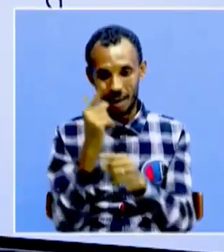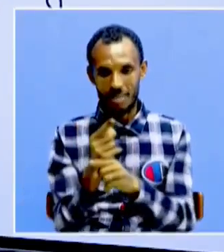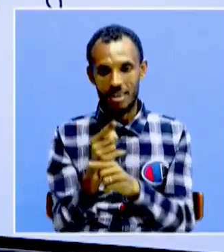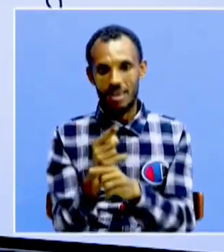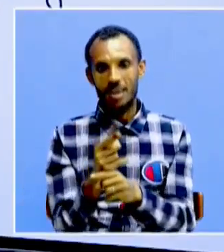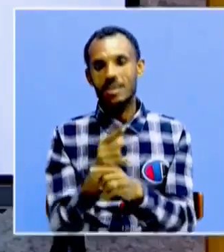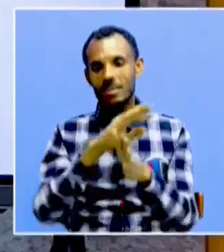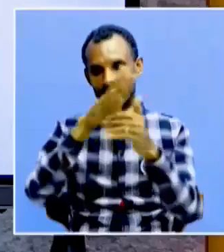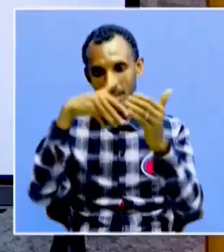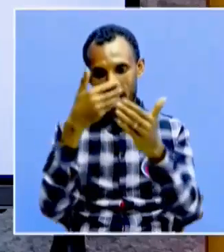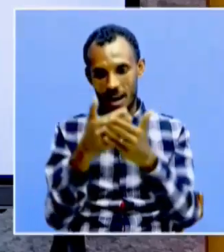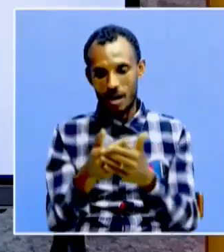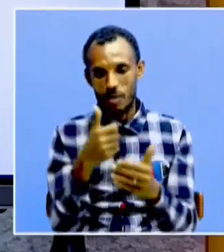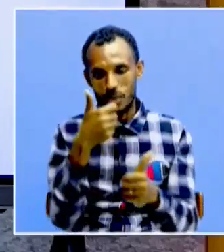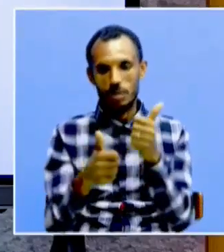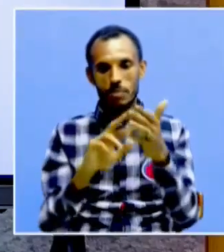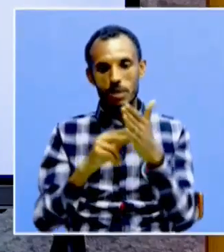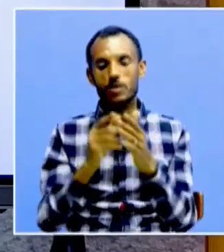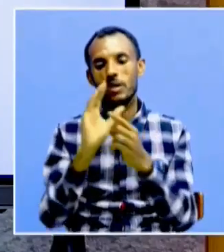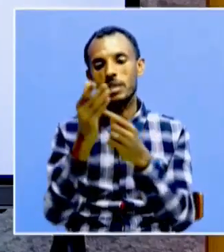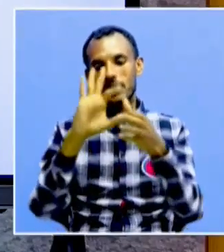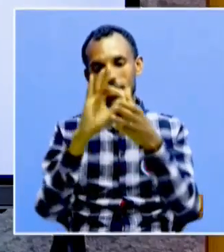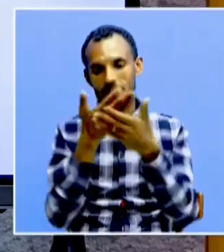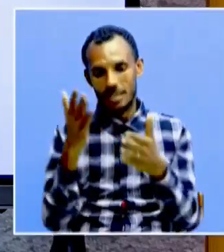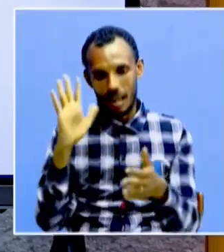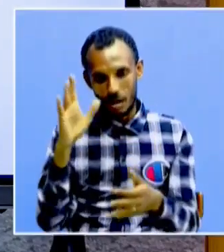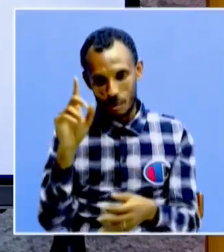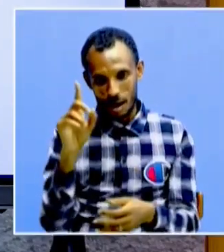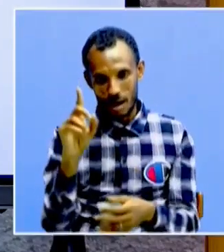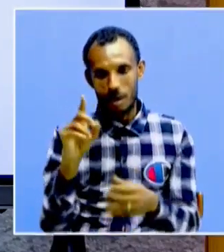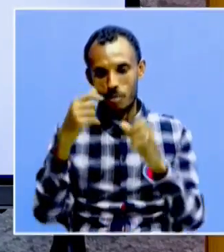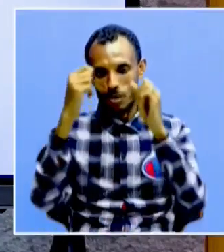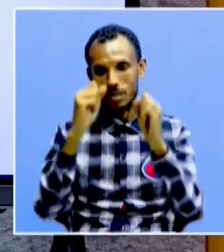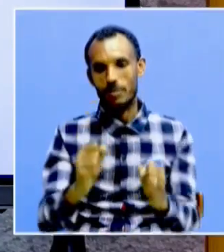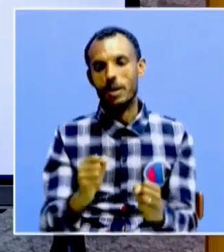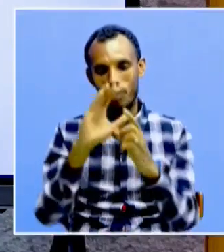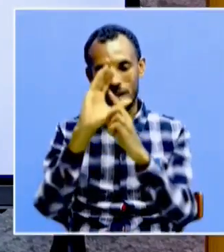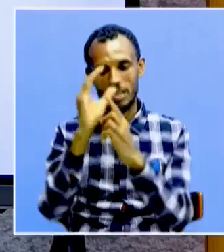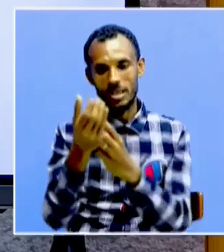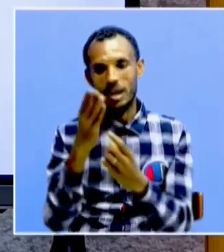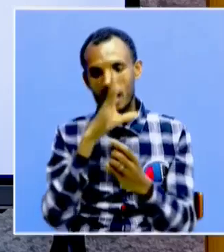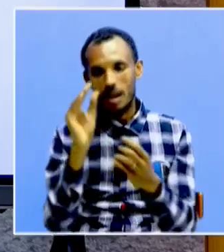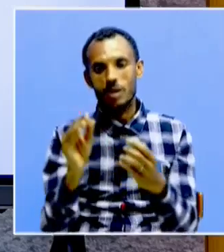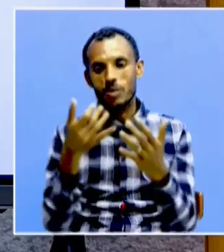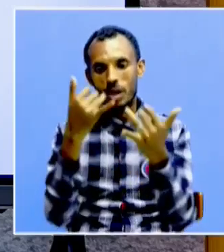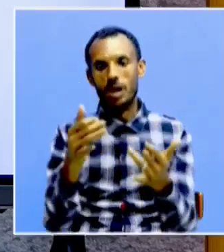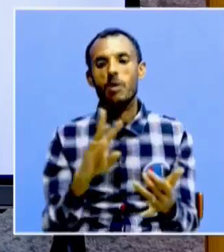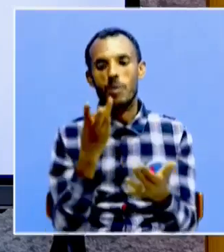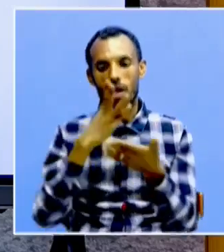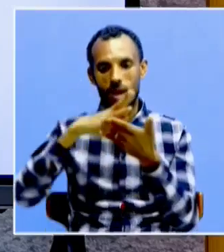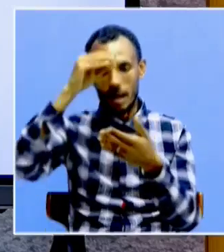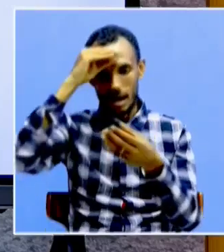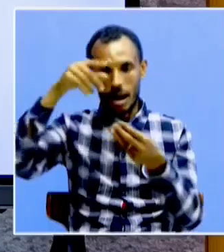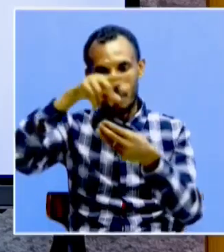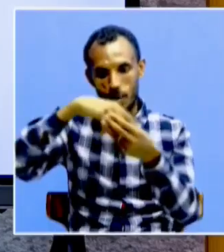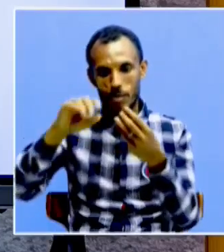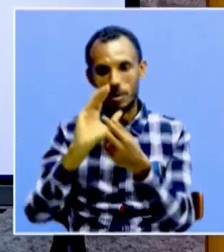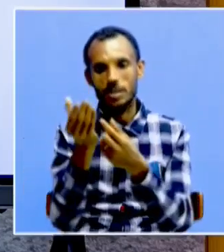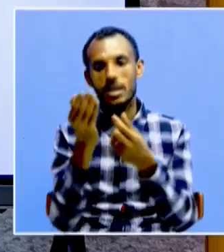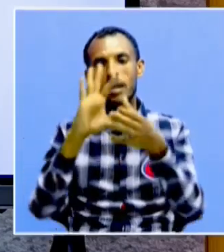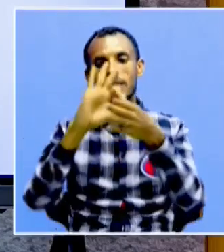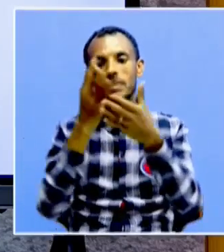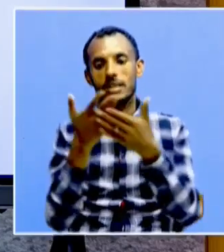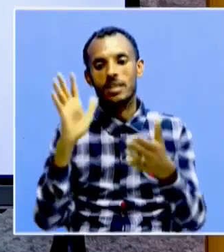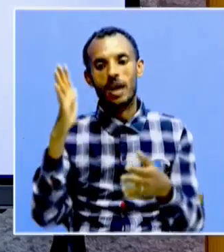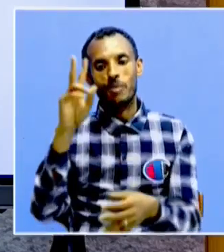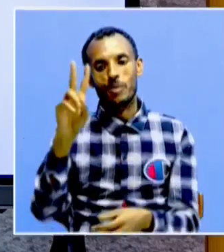In general, which means conditional sentence type 1, which is possibility condition. And today we have seen conditional sentence type 2,